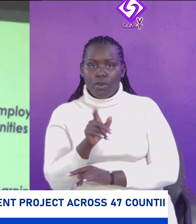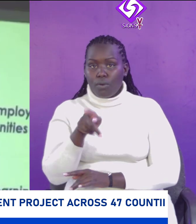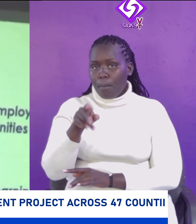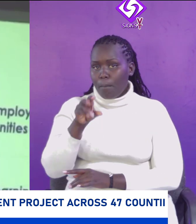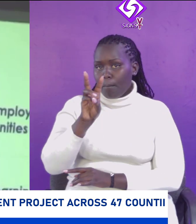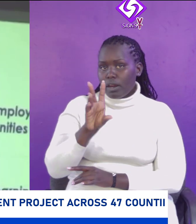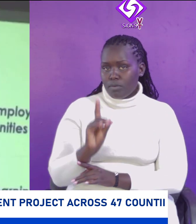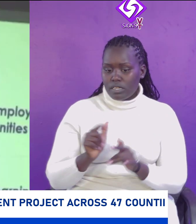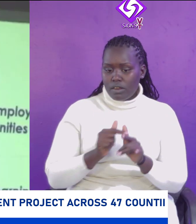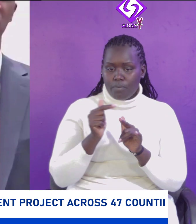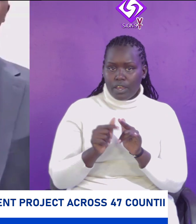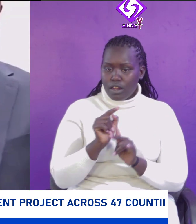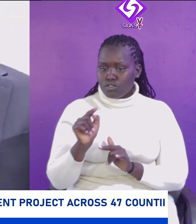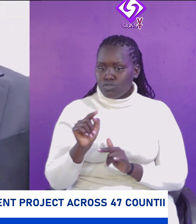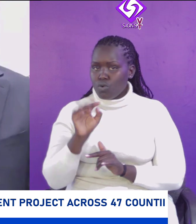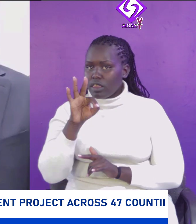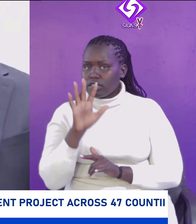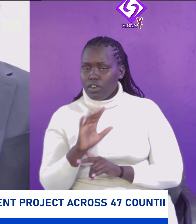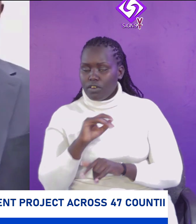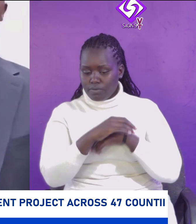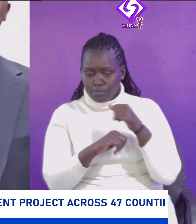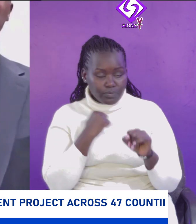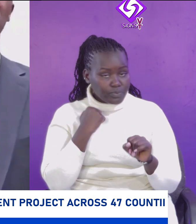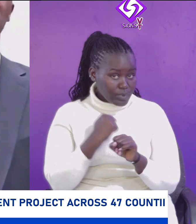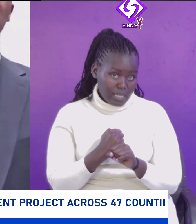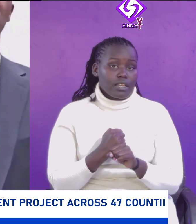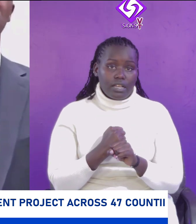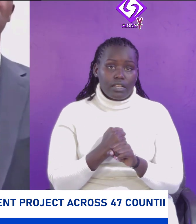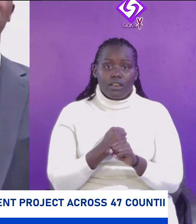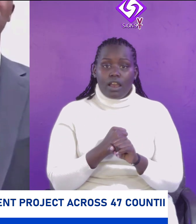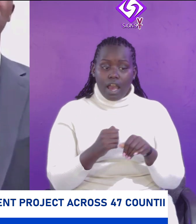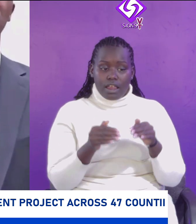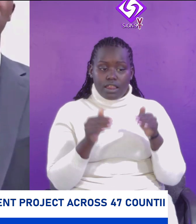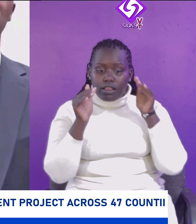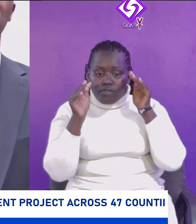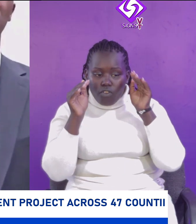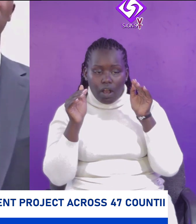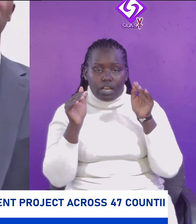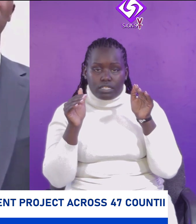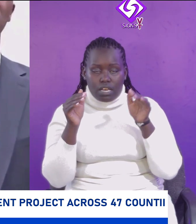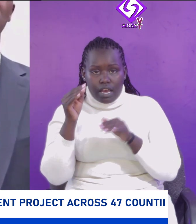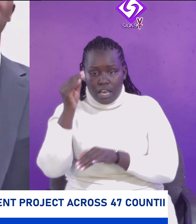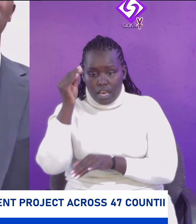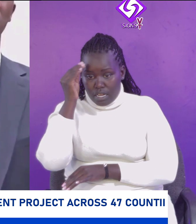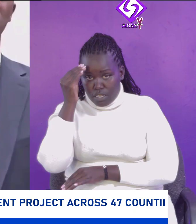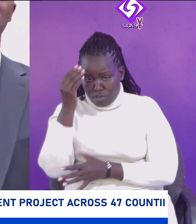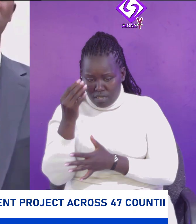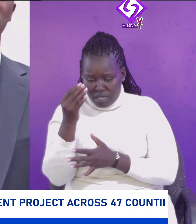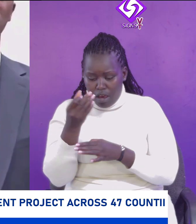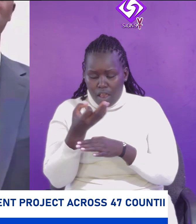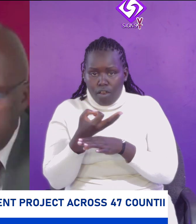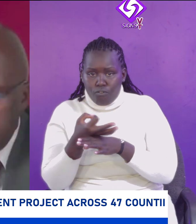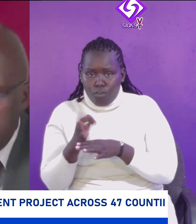the age of 35 years. And the target education is Form 4 and